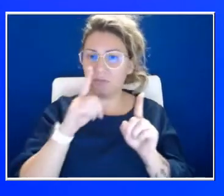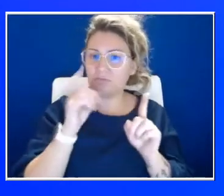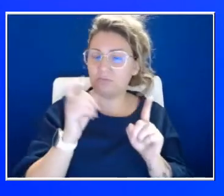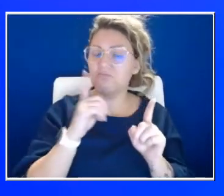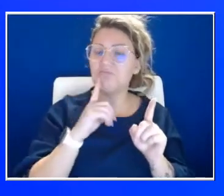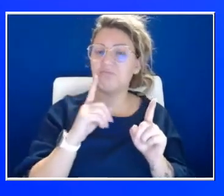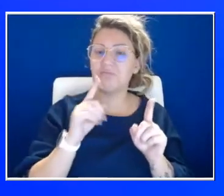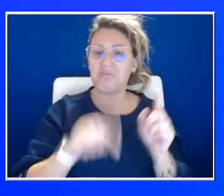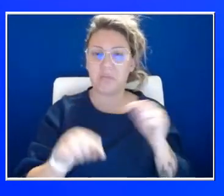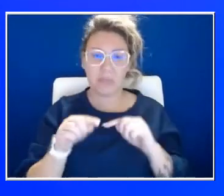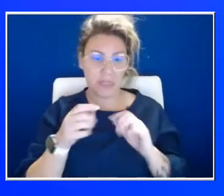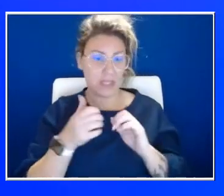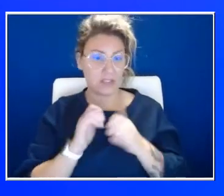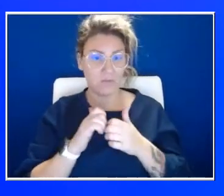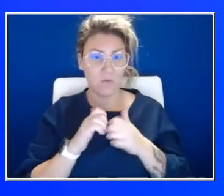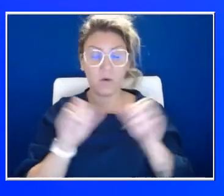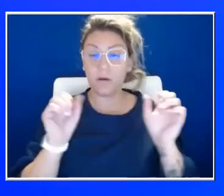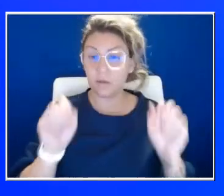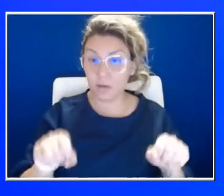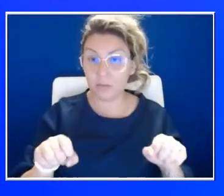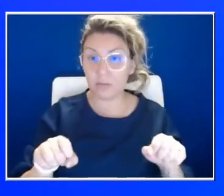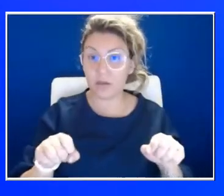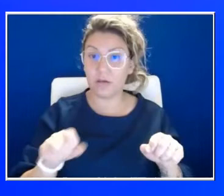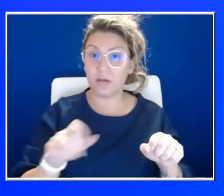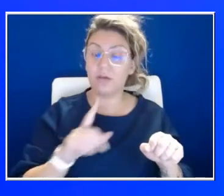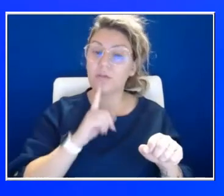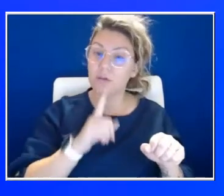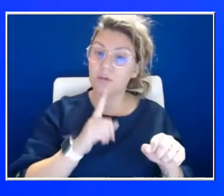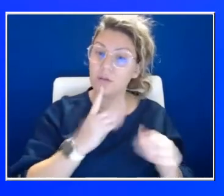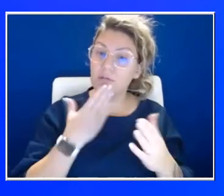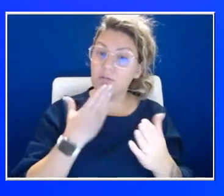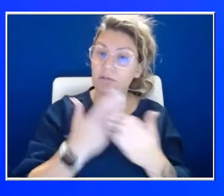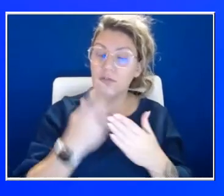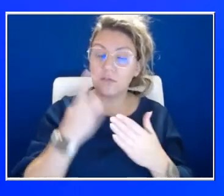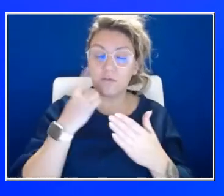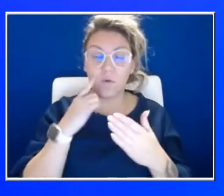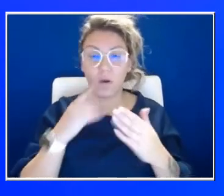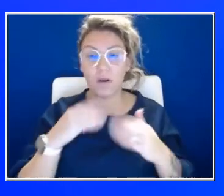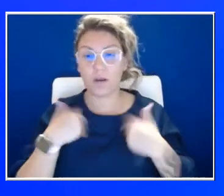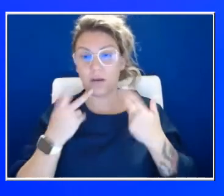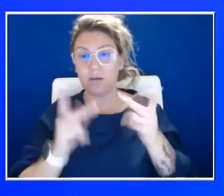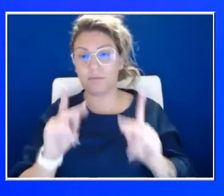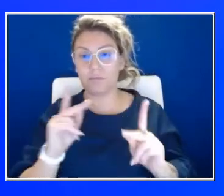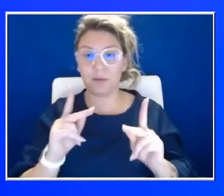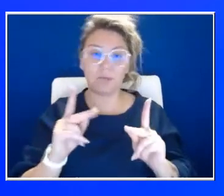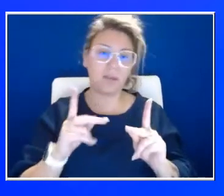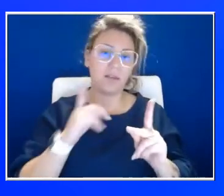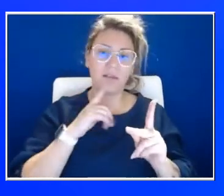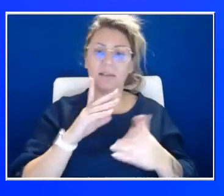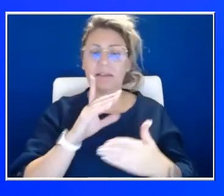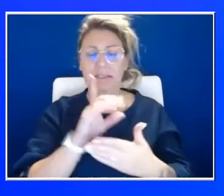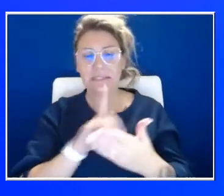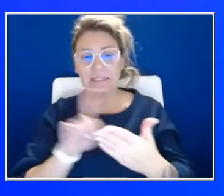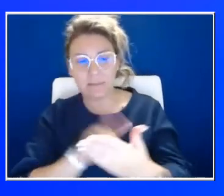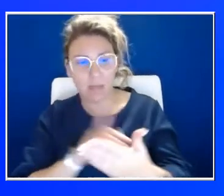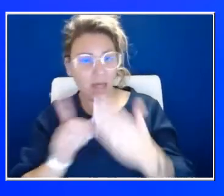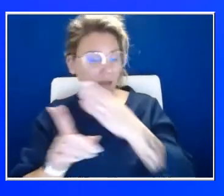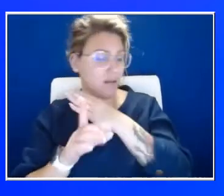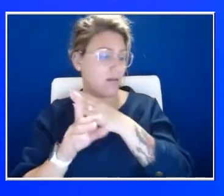It can be very, very, very good for a young person. It can build all kinds of discipline,